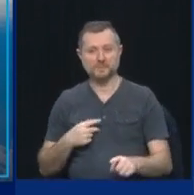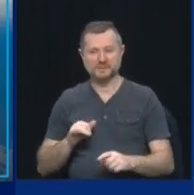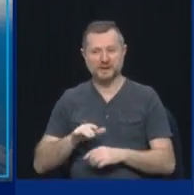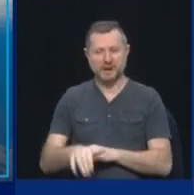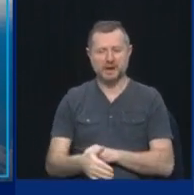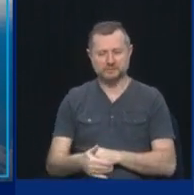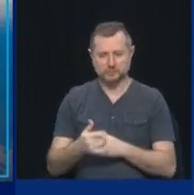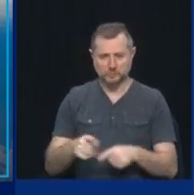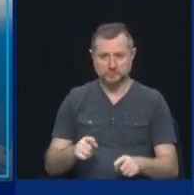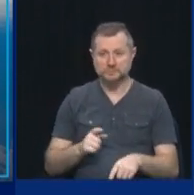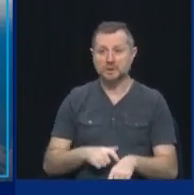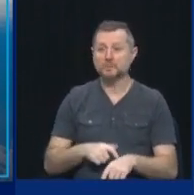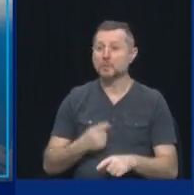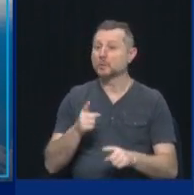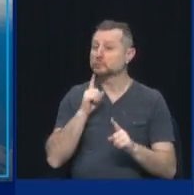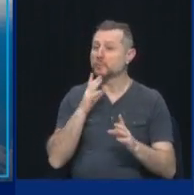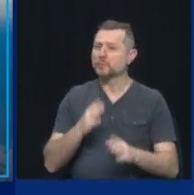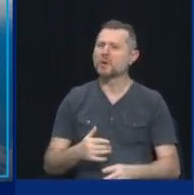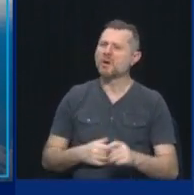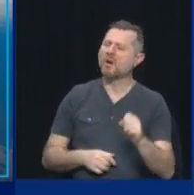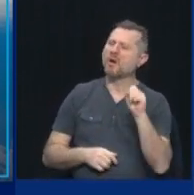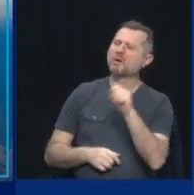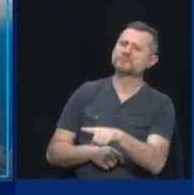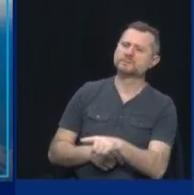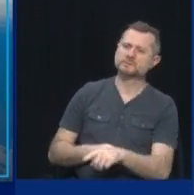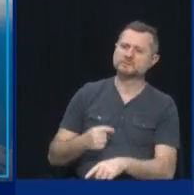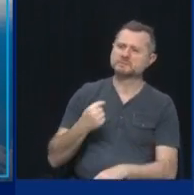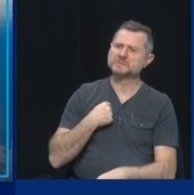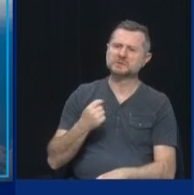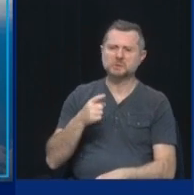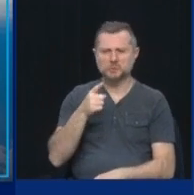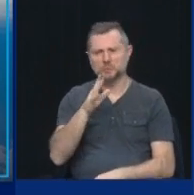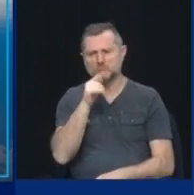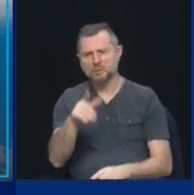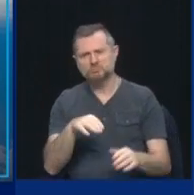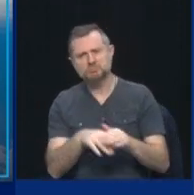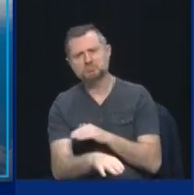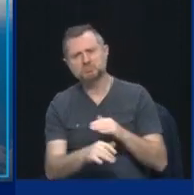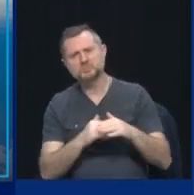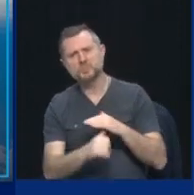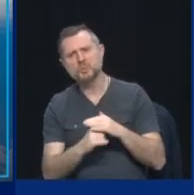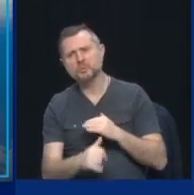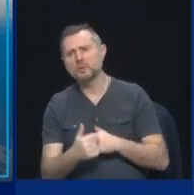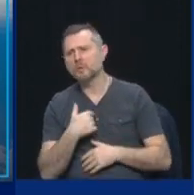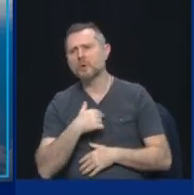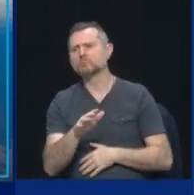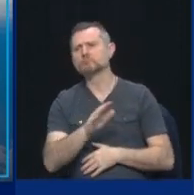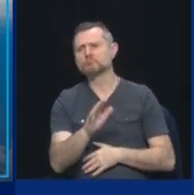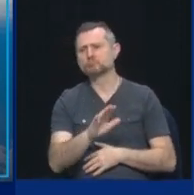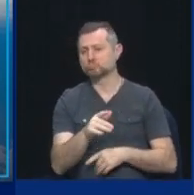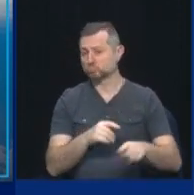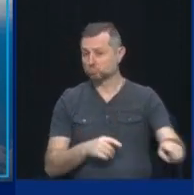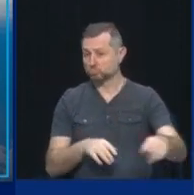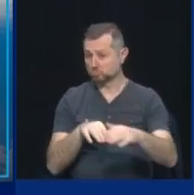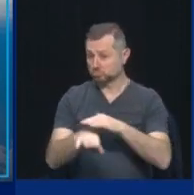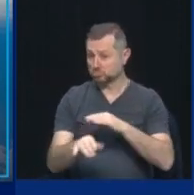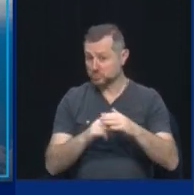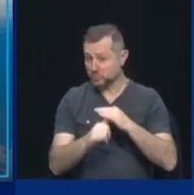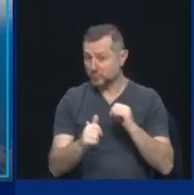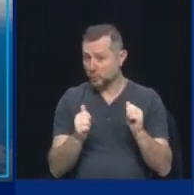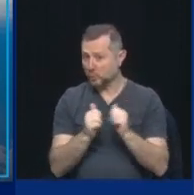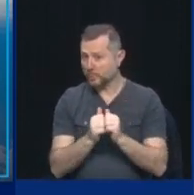A reporter asked me once, why don't you go into the subways? I said, no, when you go into the subways with